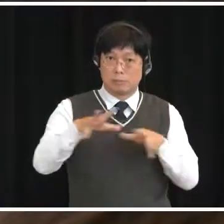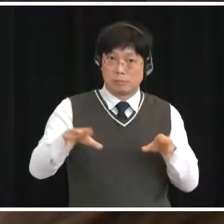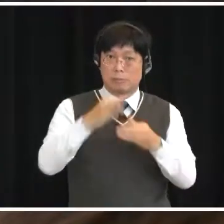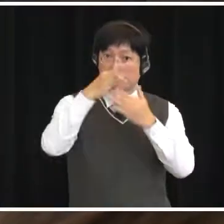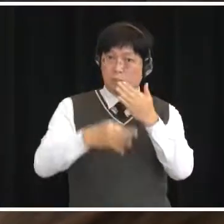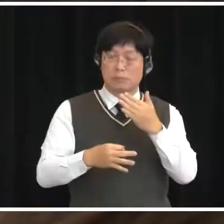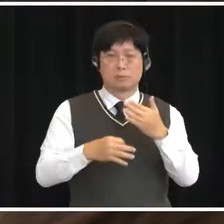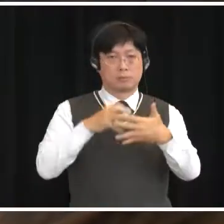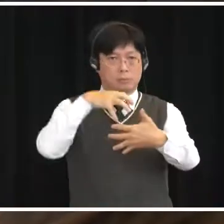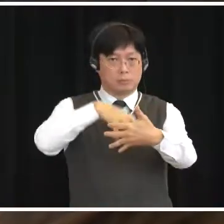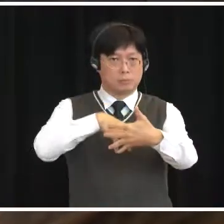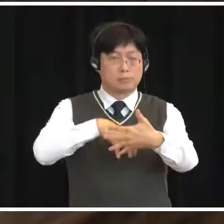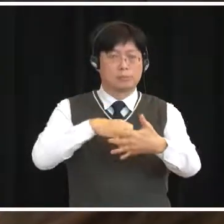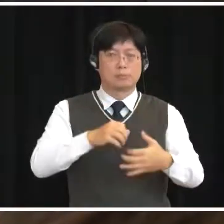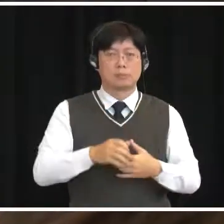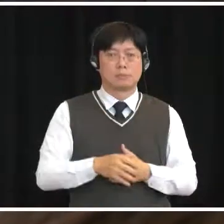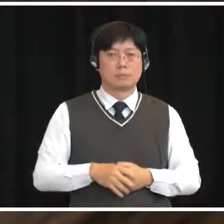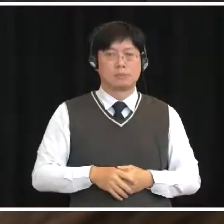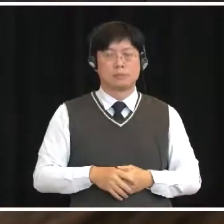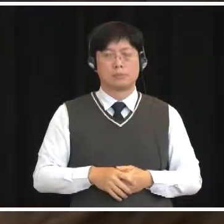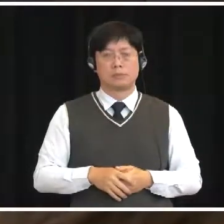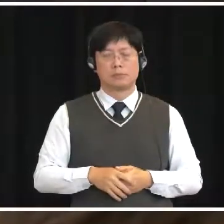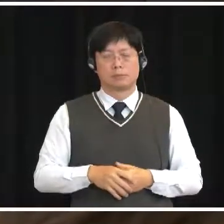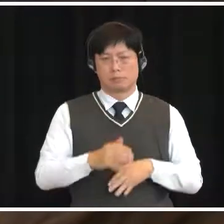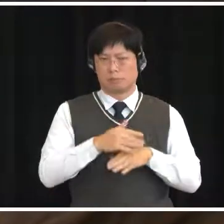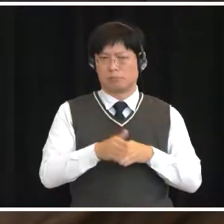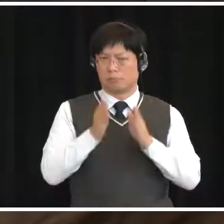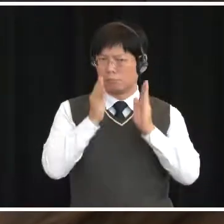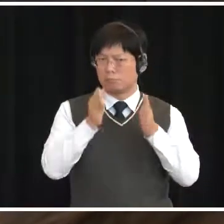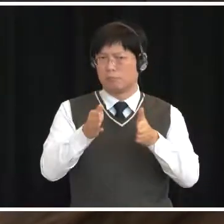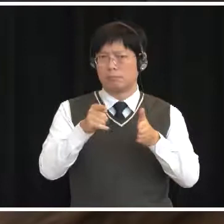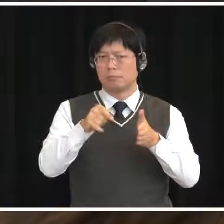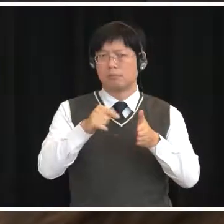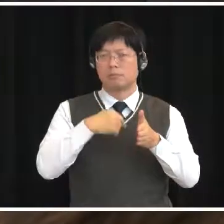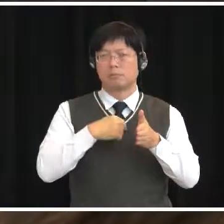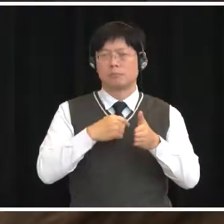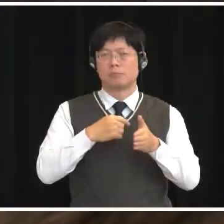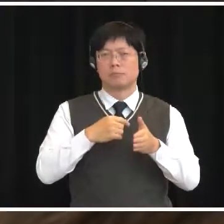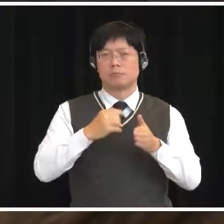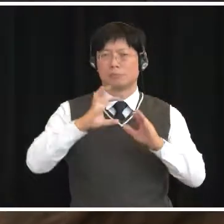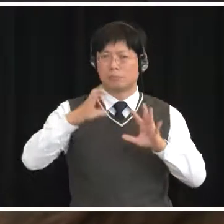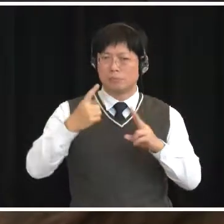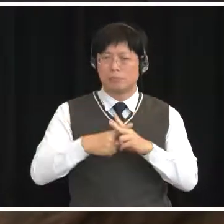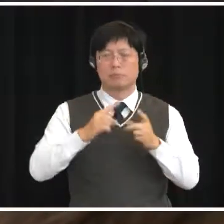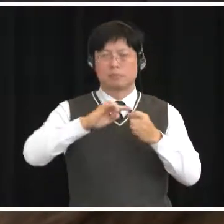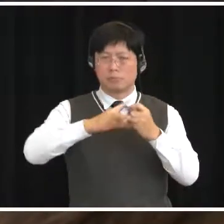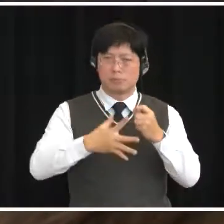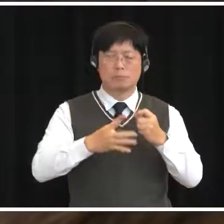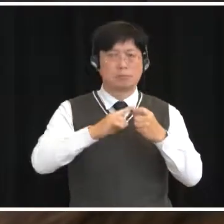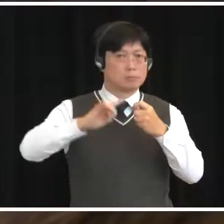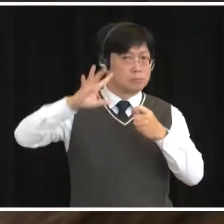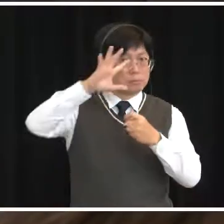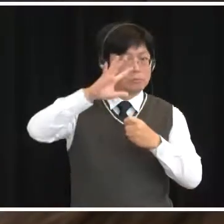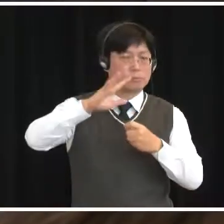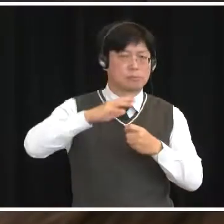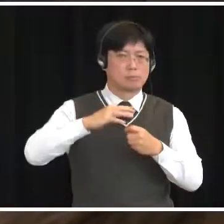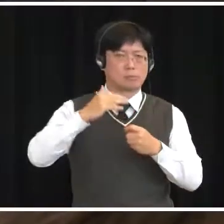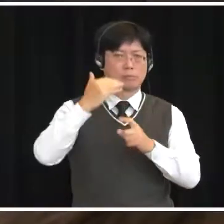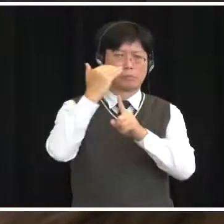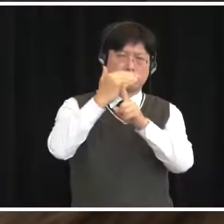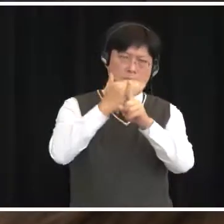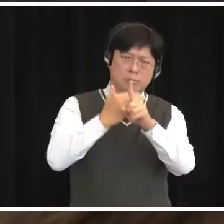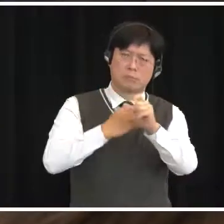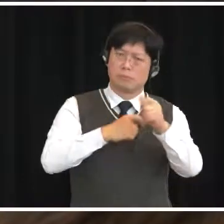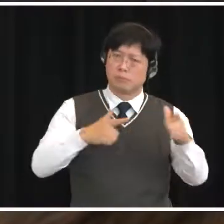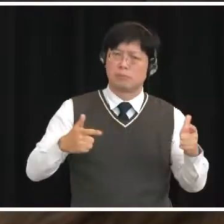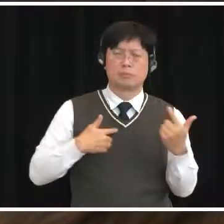we are reviewing the 2019 new curriculum for students. So